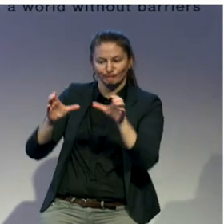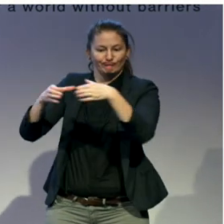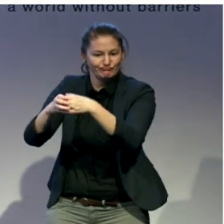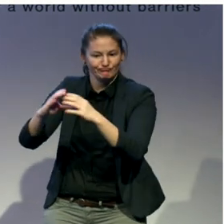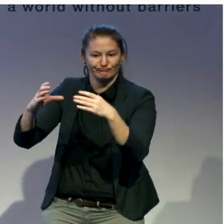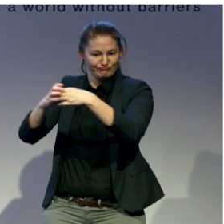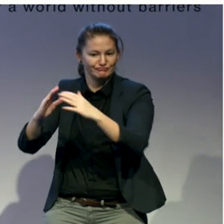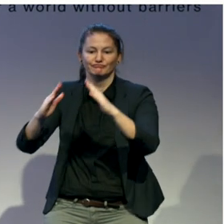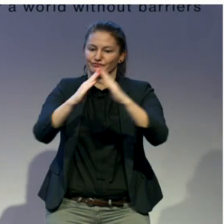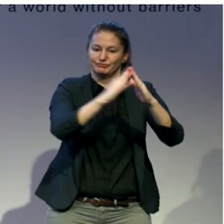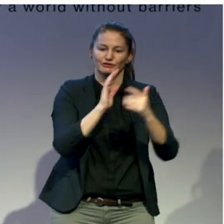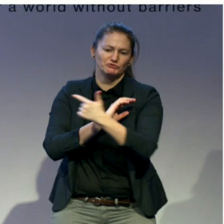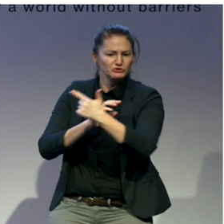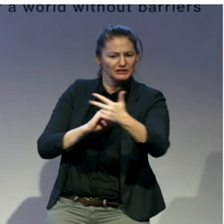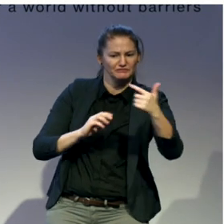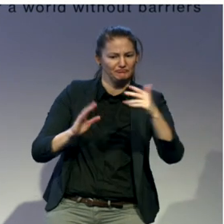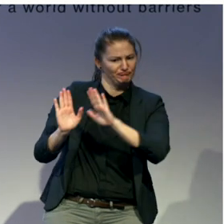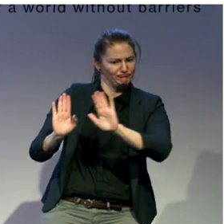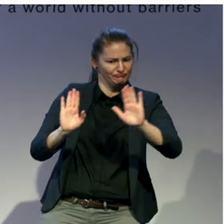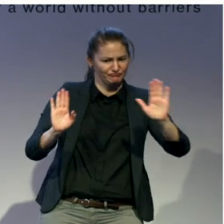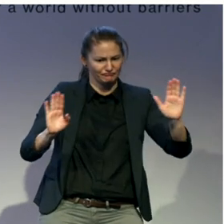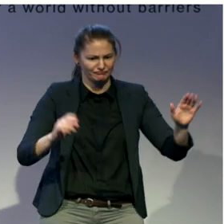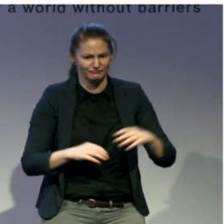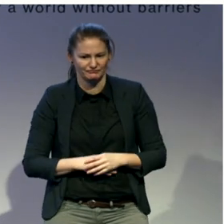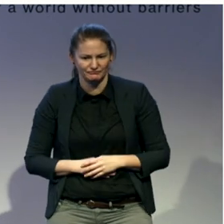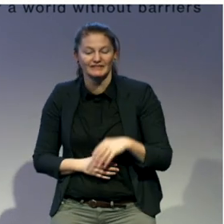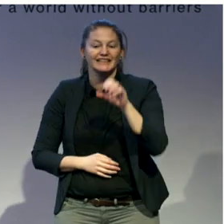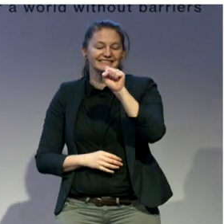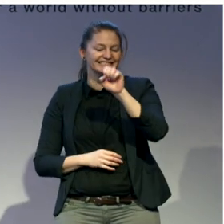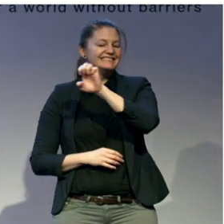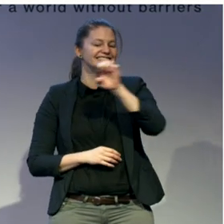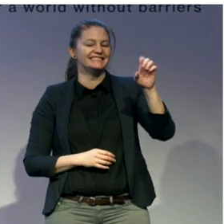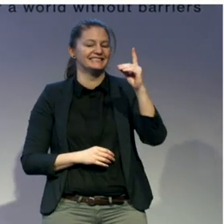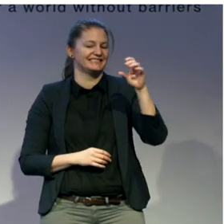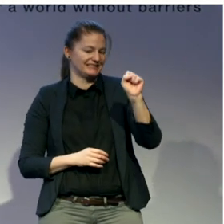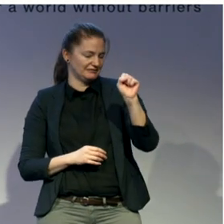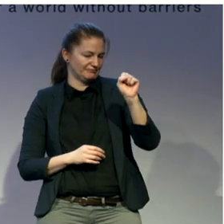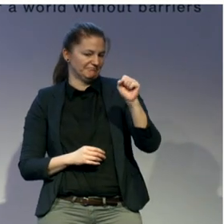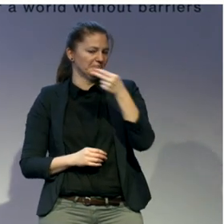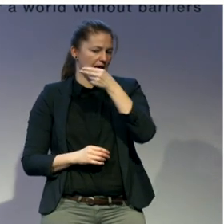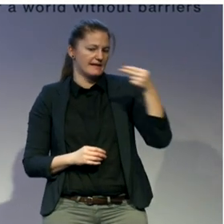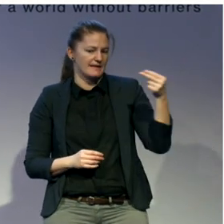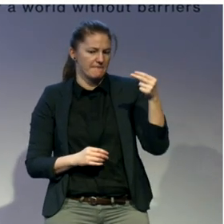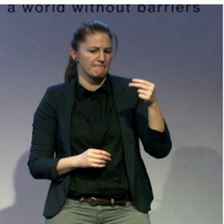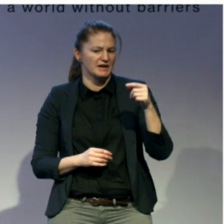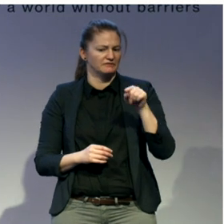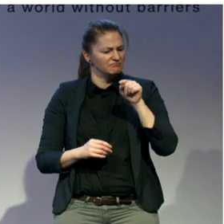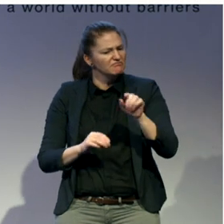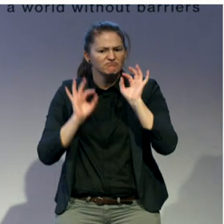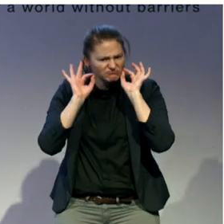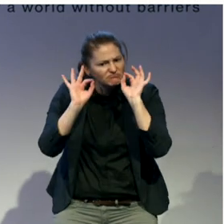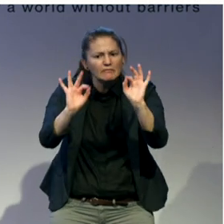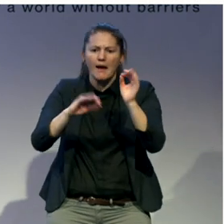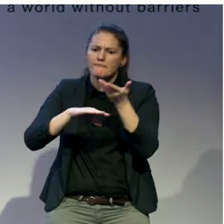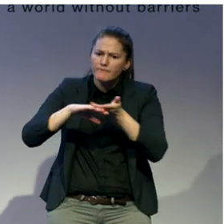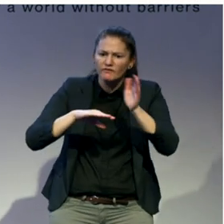staff experienced on multidisciplinary methods. We support women's abilities to help them regain a